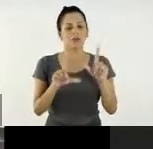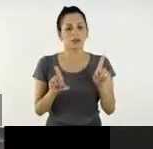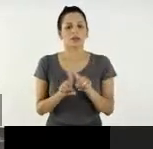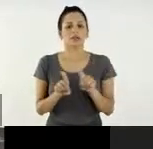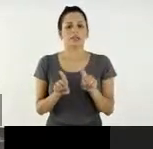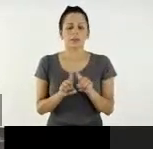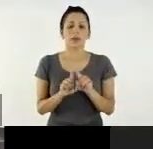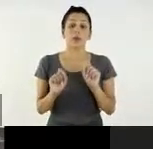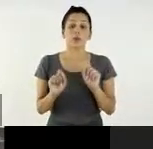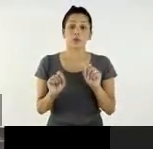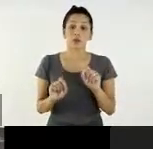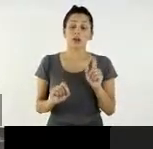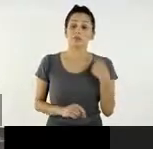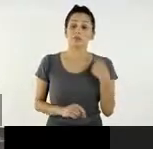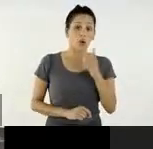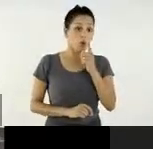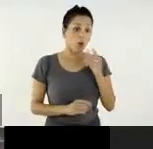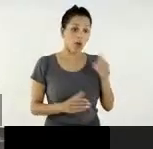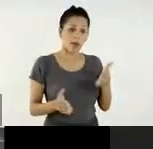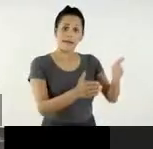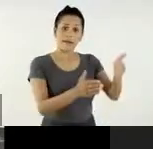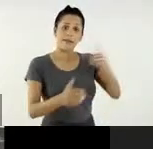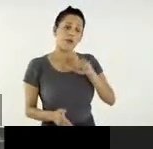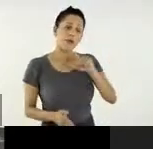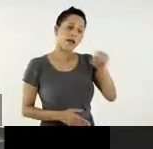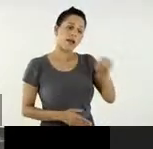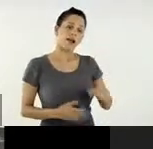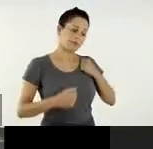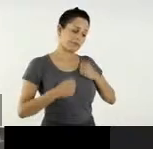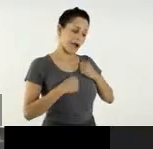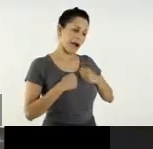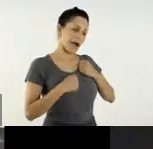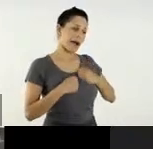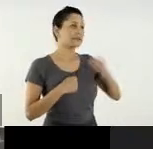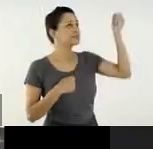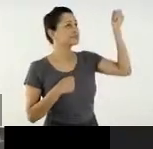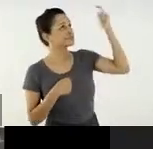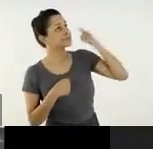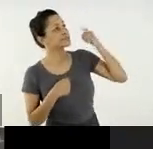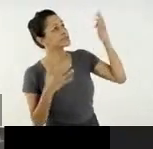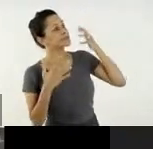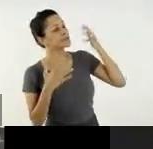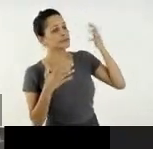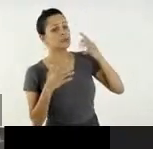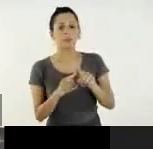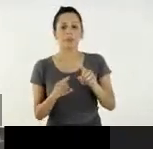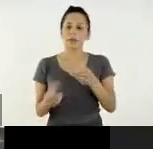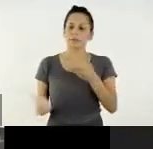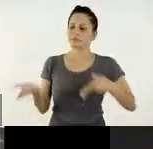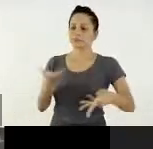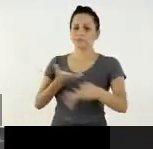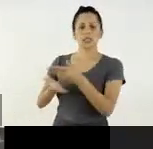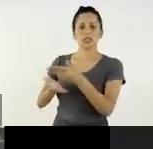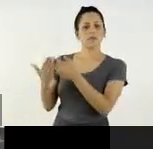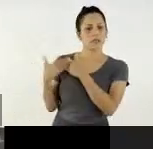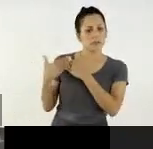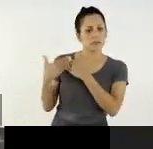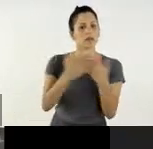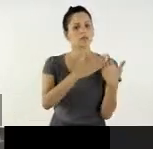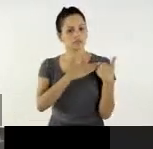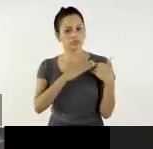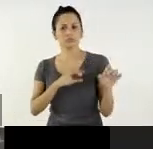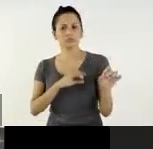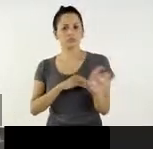shared cooking responsibilities. In this supportive atmosphere, we stretched to include new areas of women's experience and